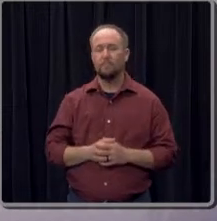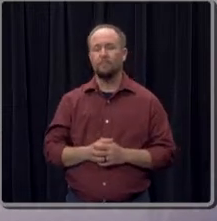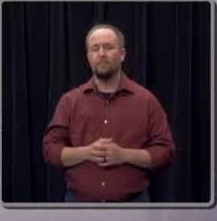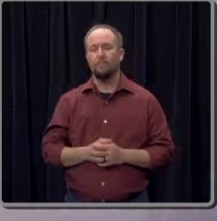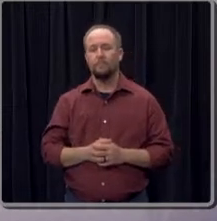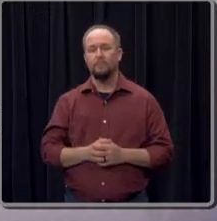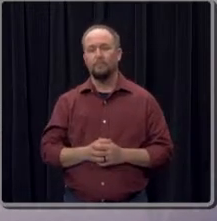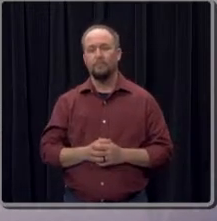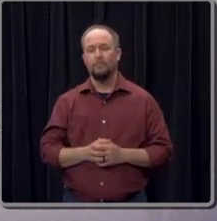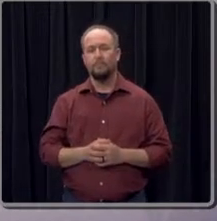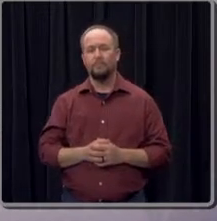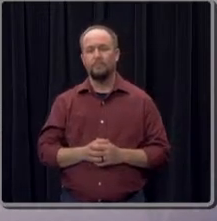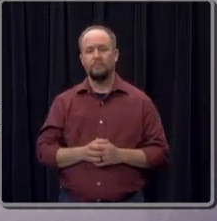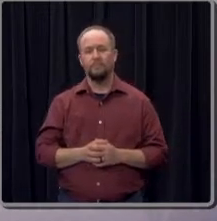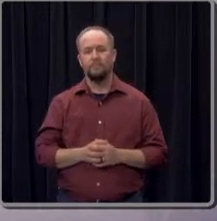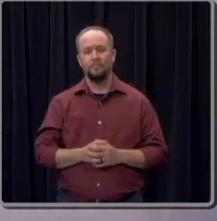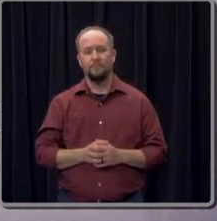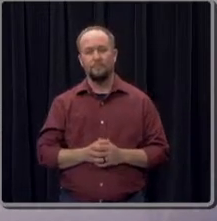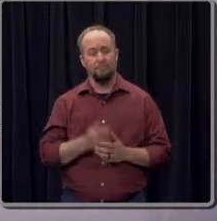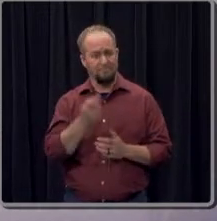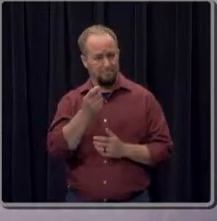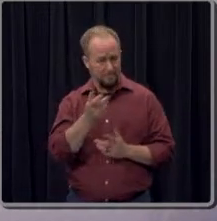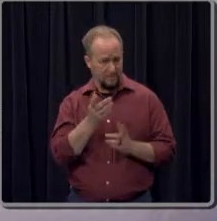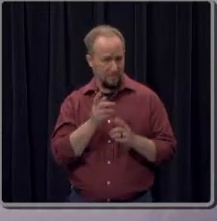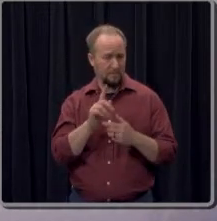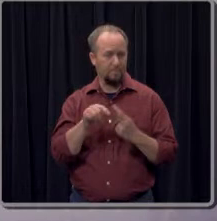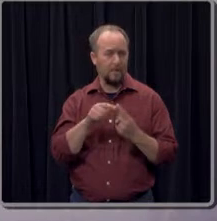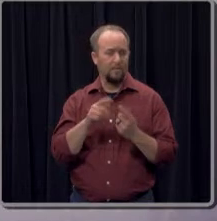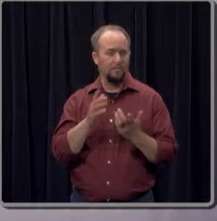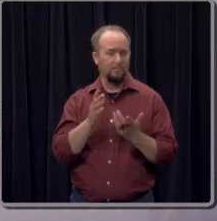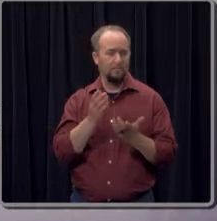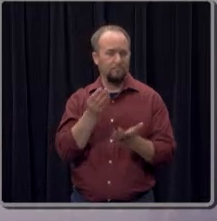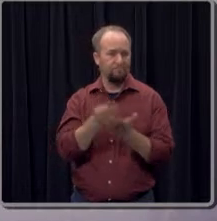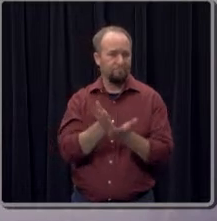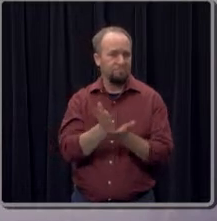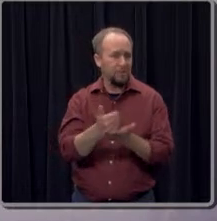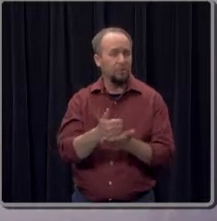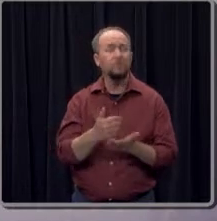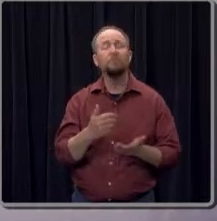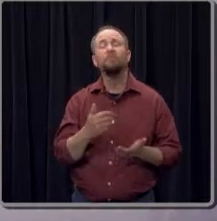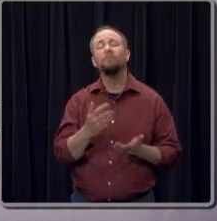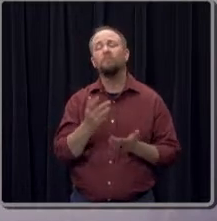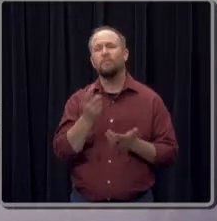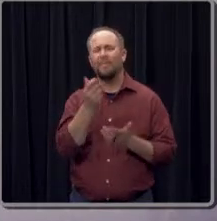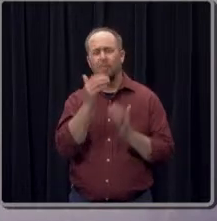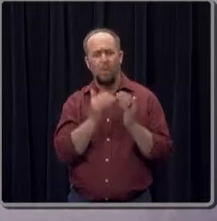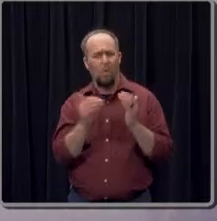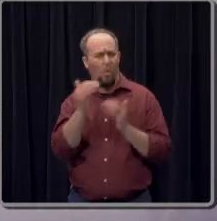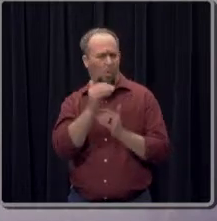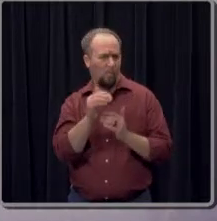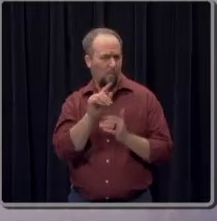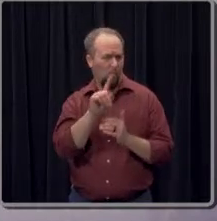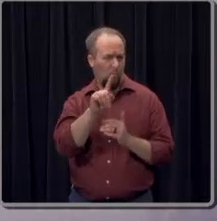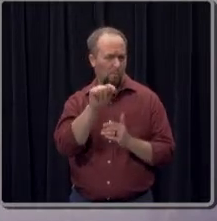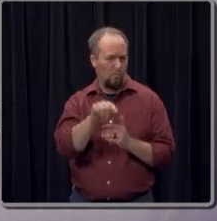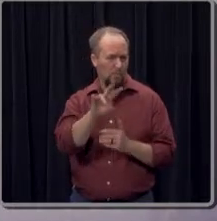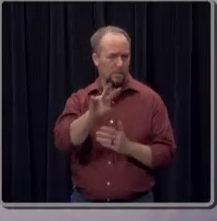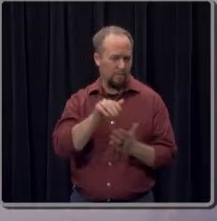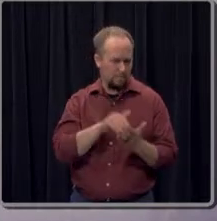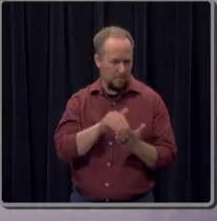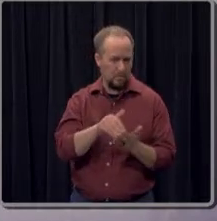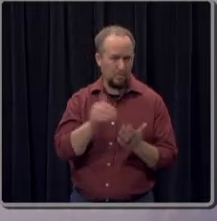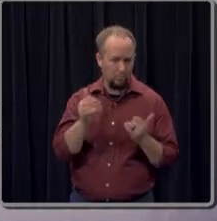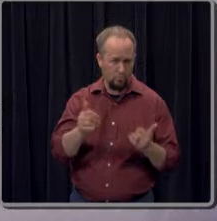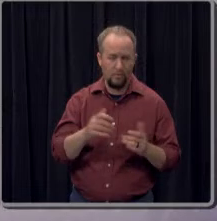The next slide is a little bit about our budget. And so we're a little bit over 1.7 million